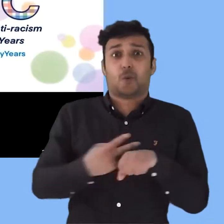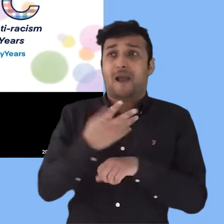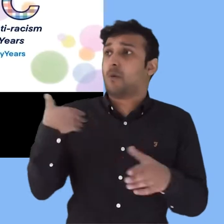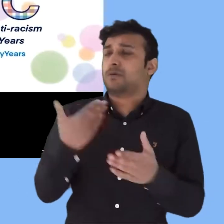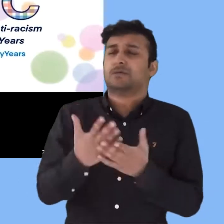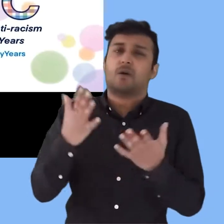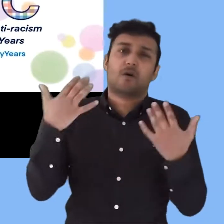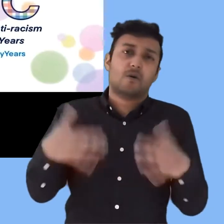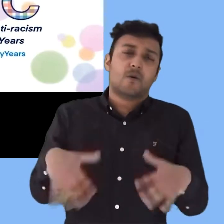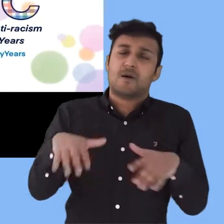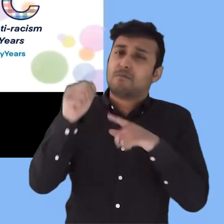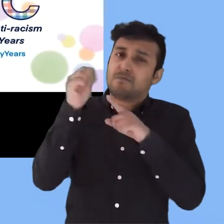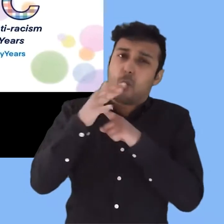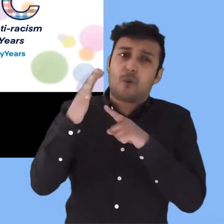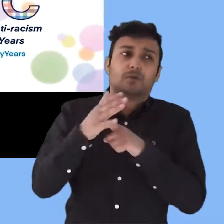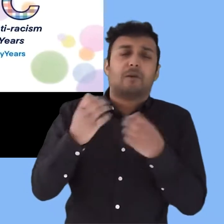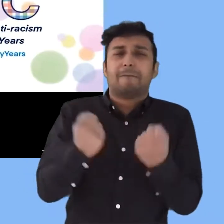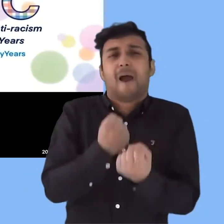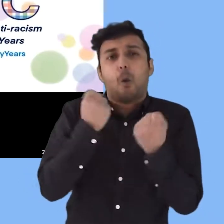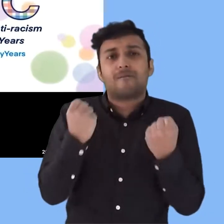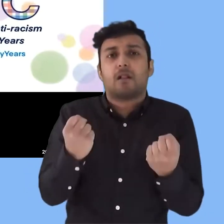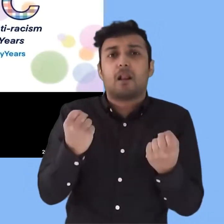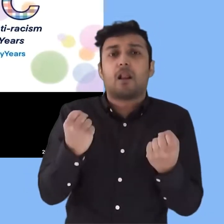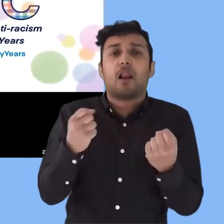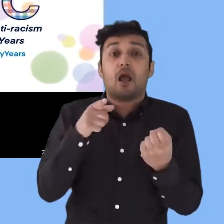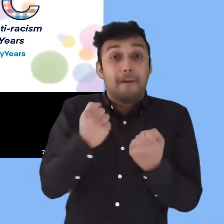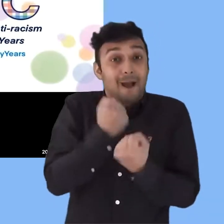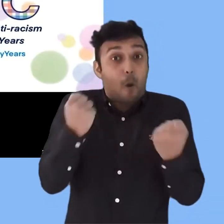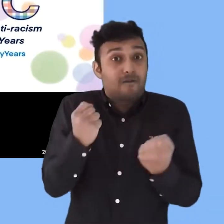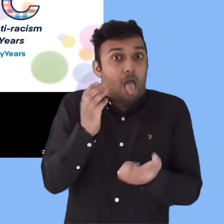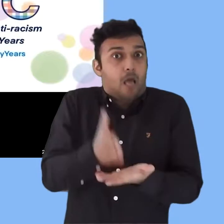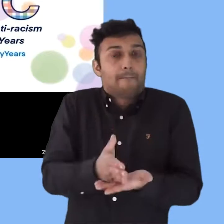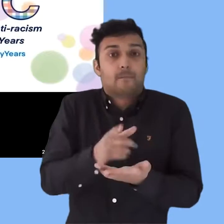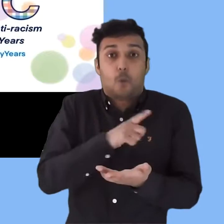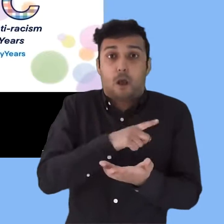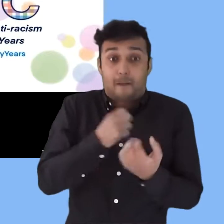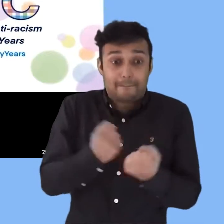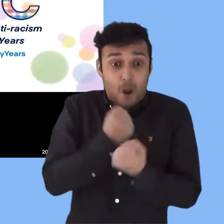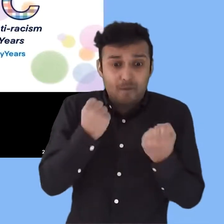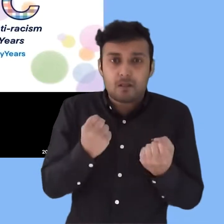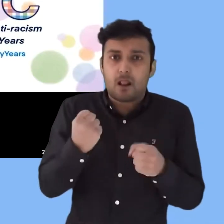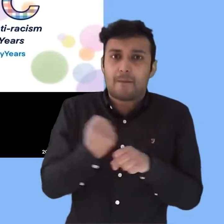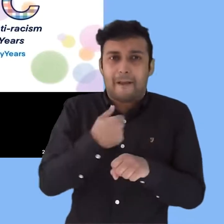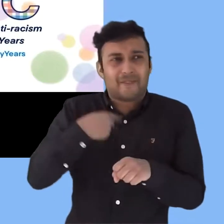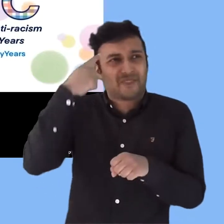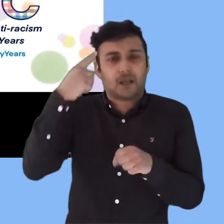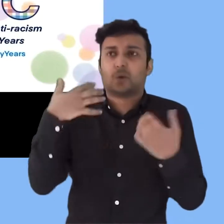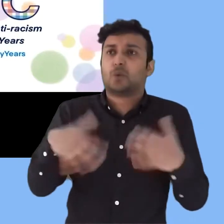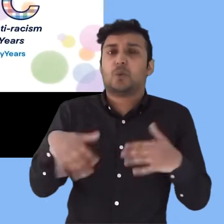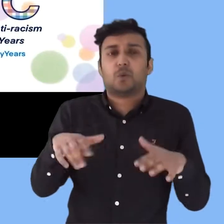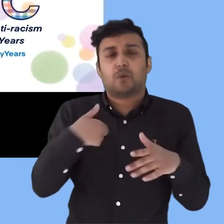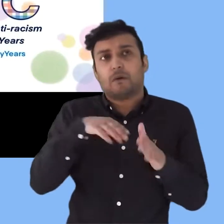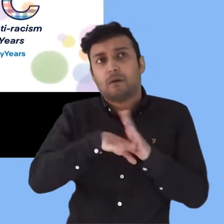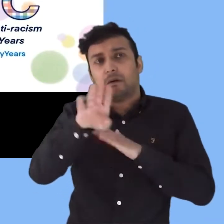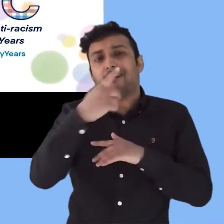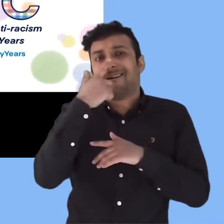And that's the word that makes me think about the progress that can be made. I said at the start when I was speaking to Jules, it's bittersweet because sometimes it feels